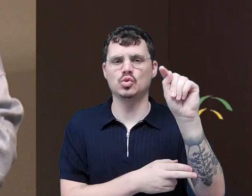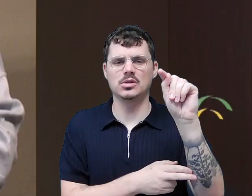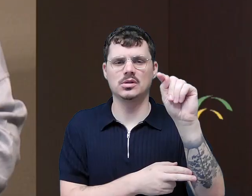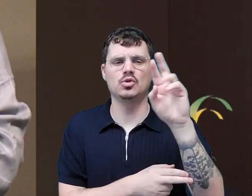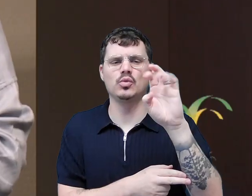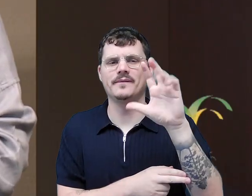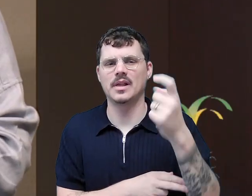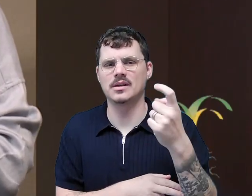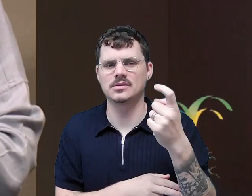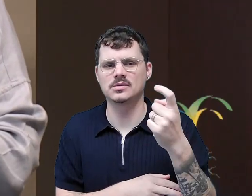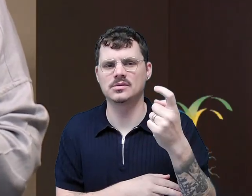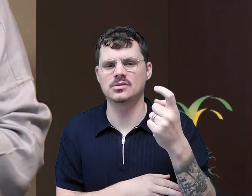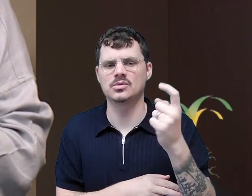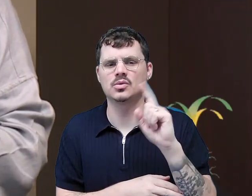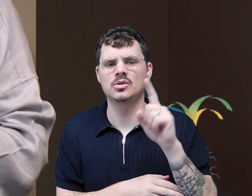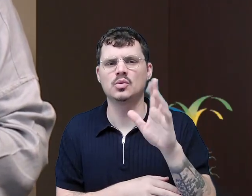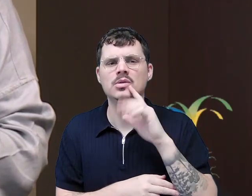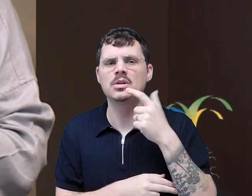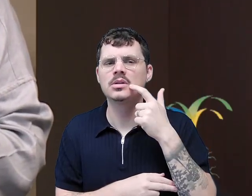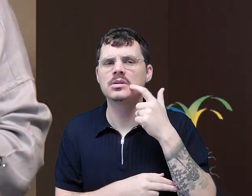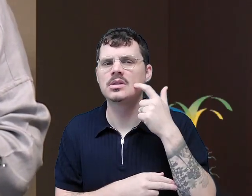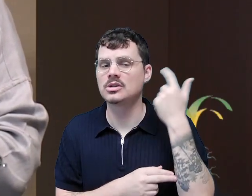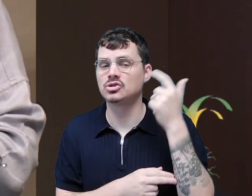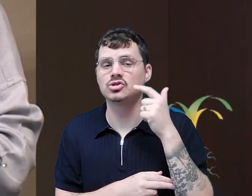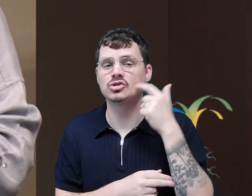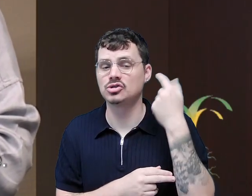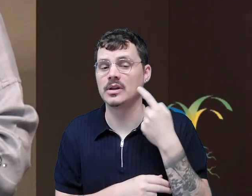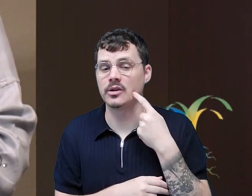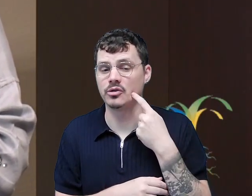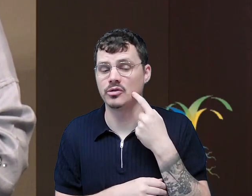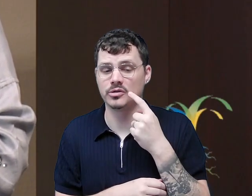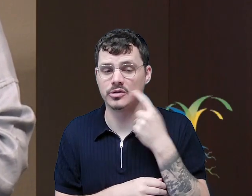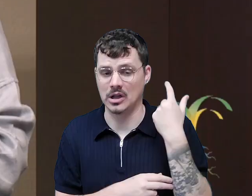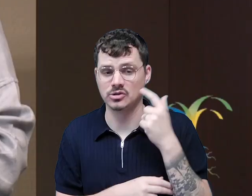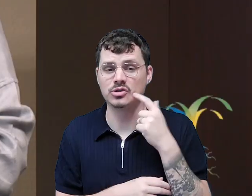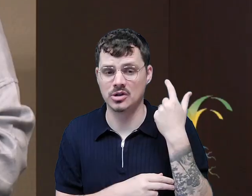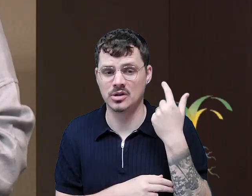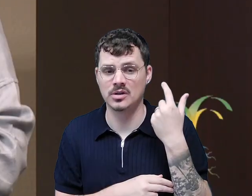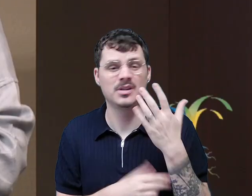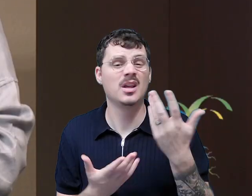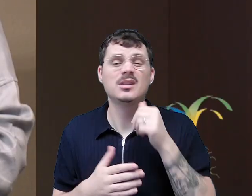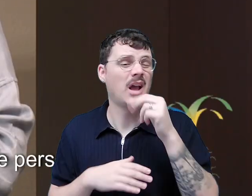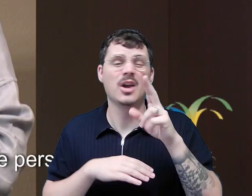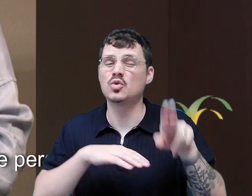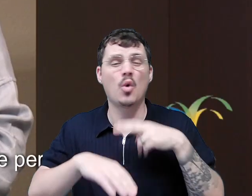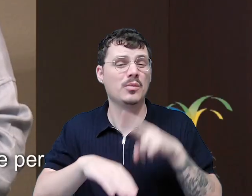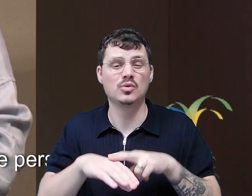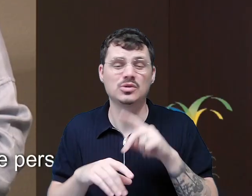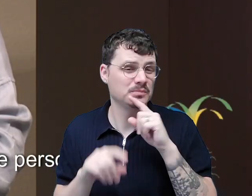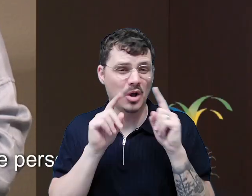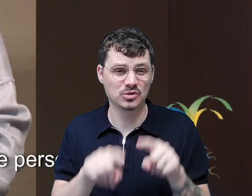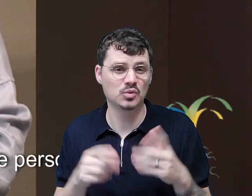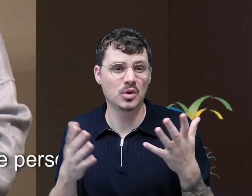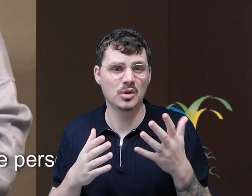is the root reflex, where you gently touch the person here, and the